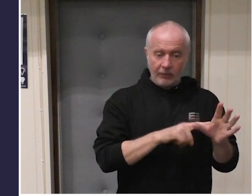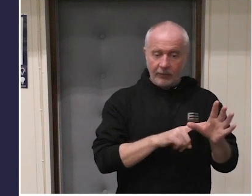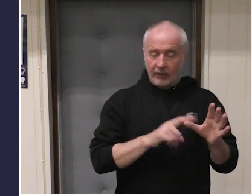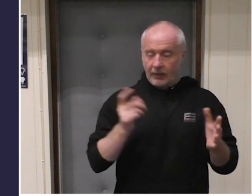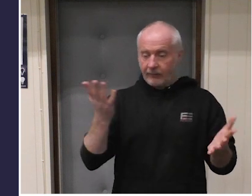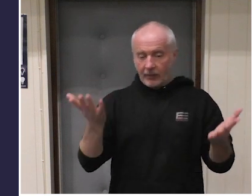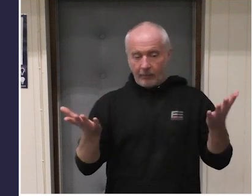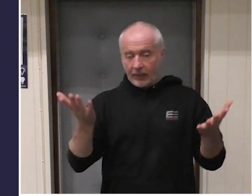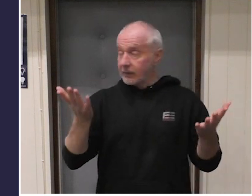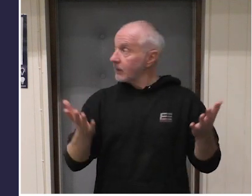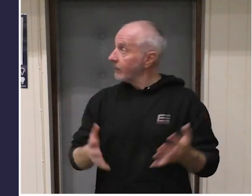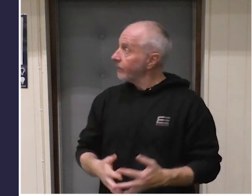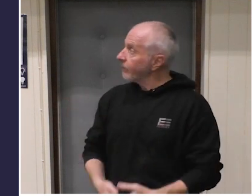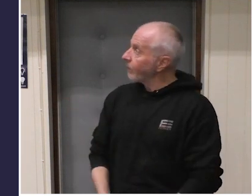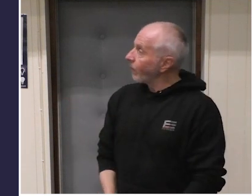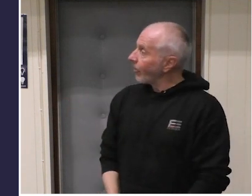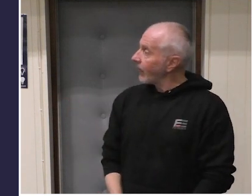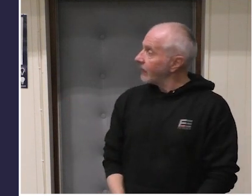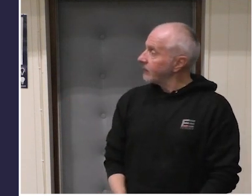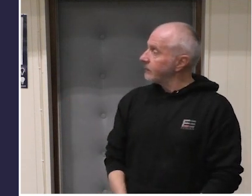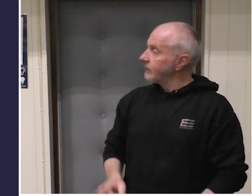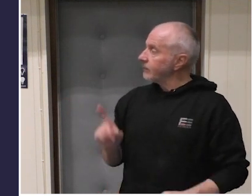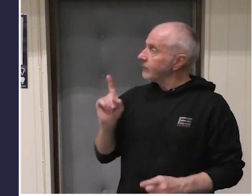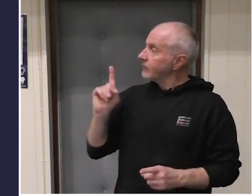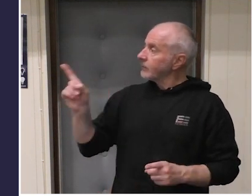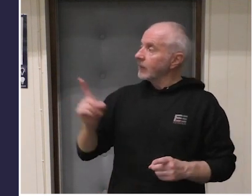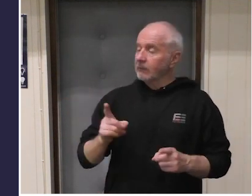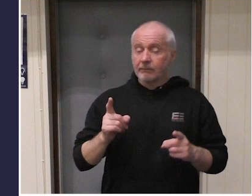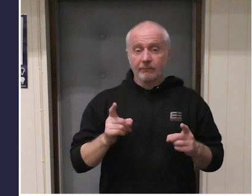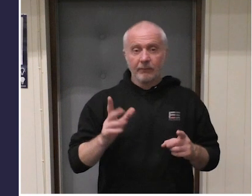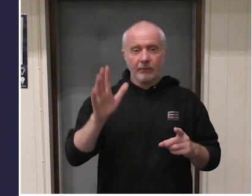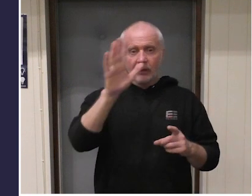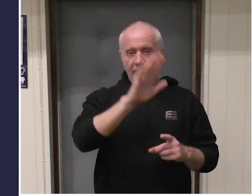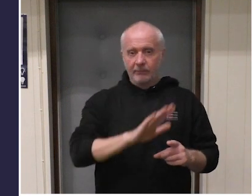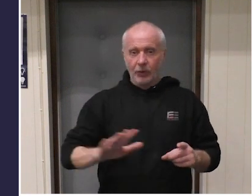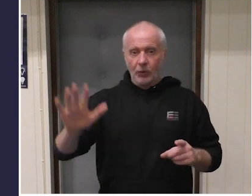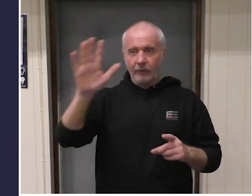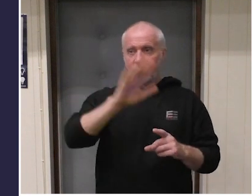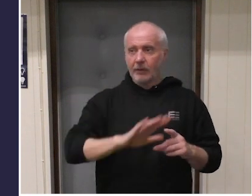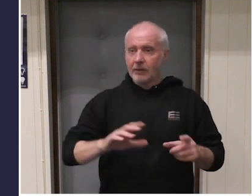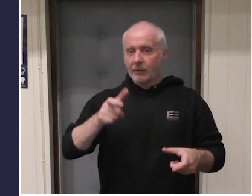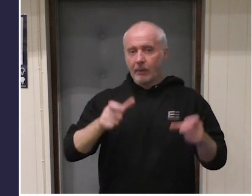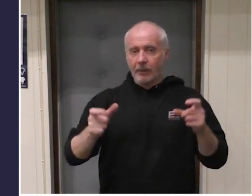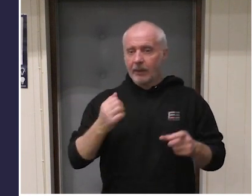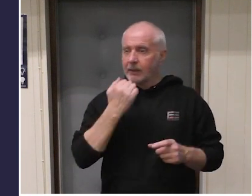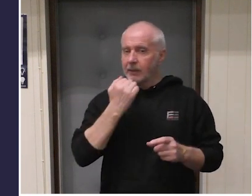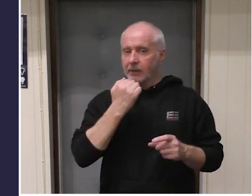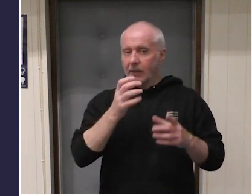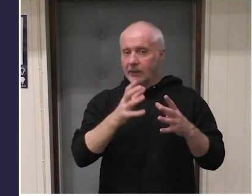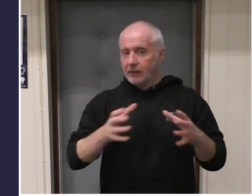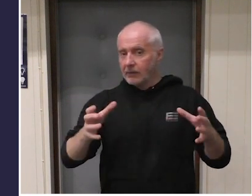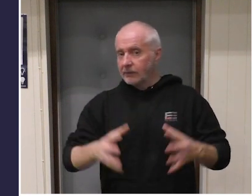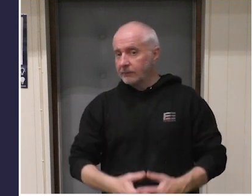So in this case, temperature is analogous to the inverse population size. How am I doing for time?